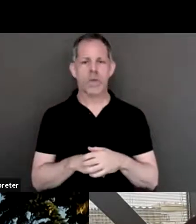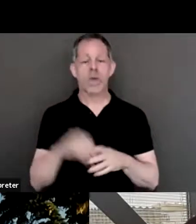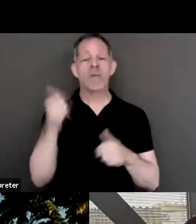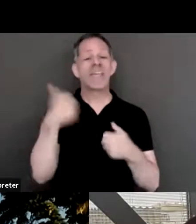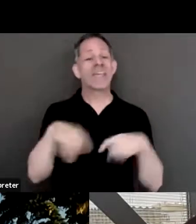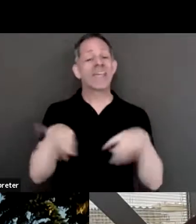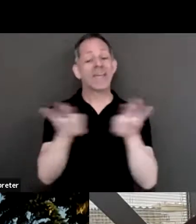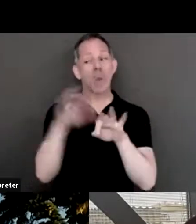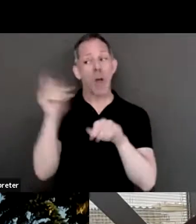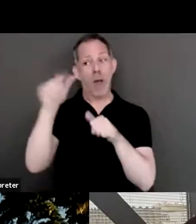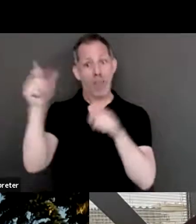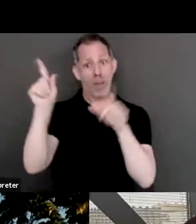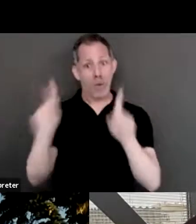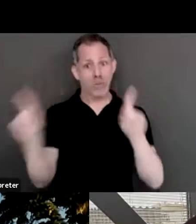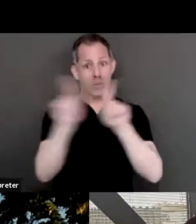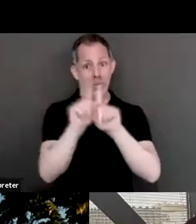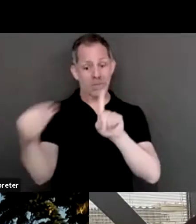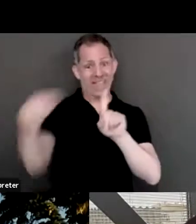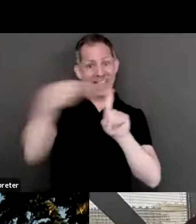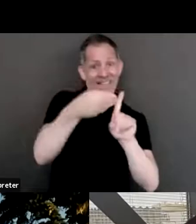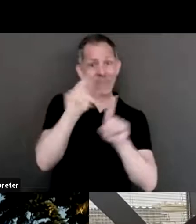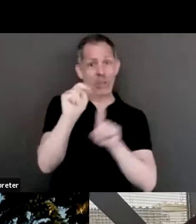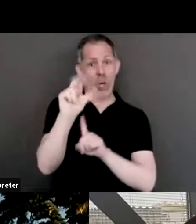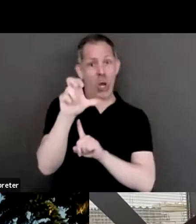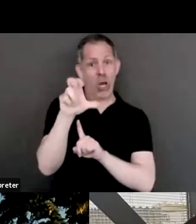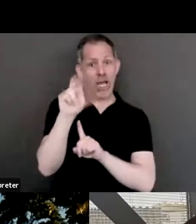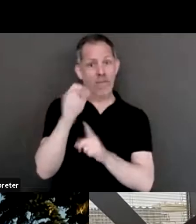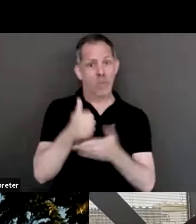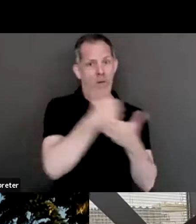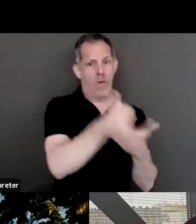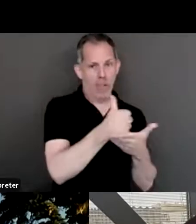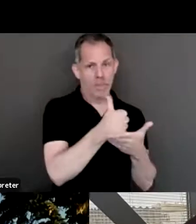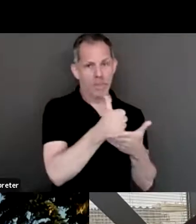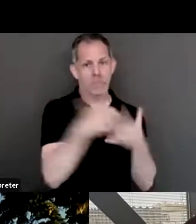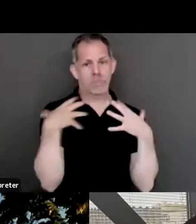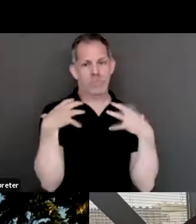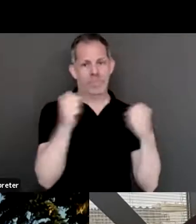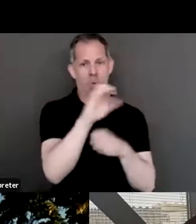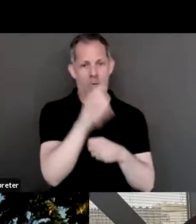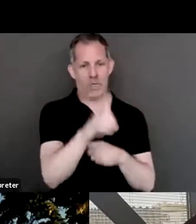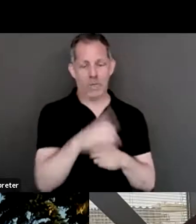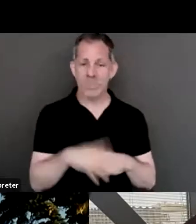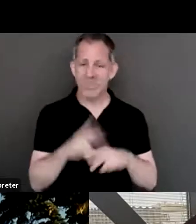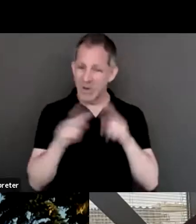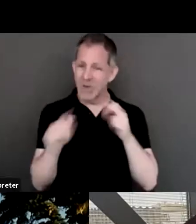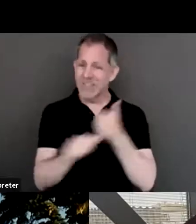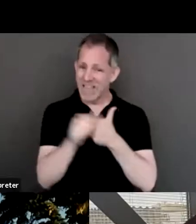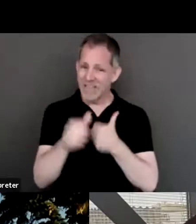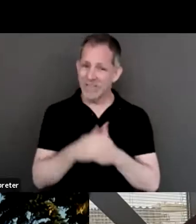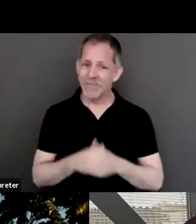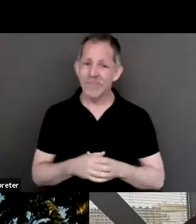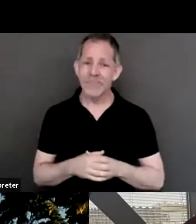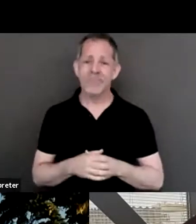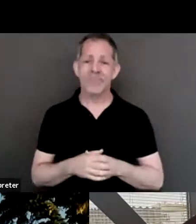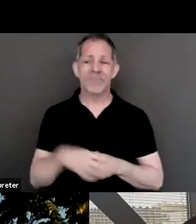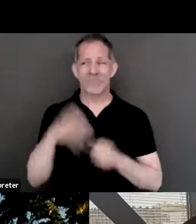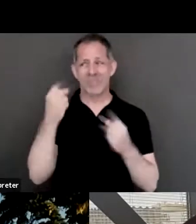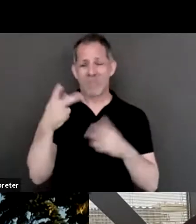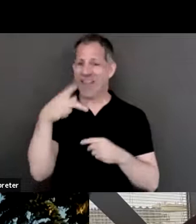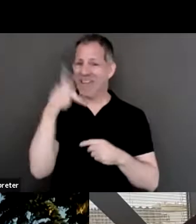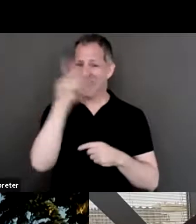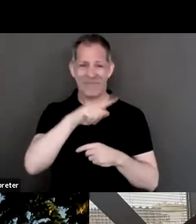young adults to know that the dangers with these pills that are out there, and to be made aware of